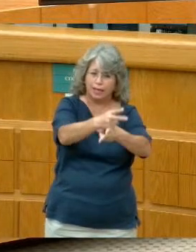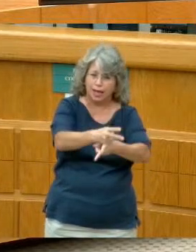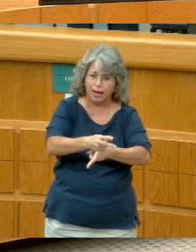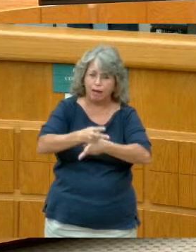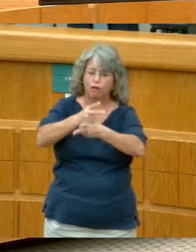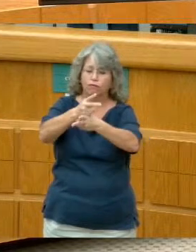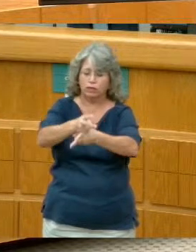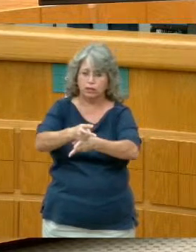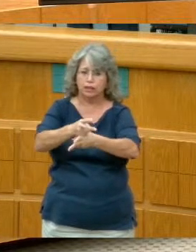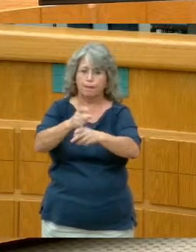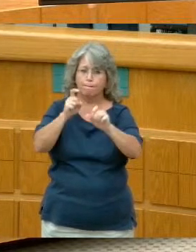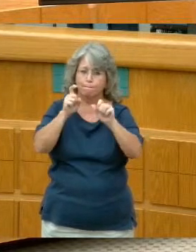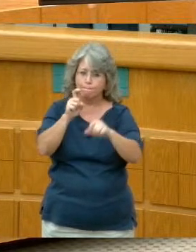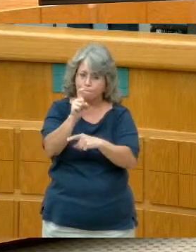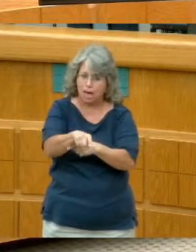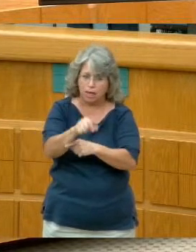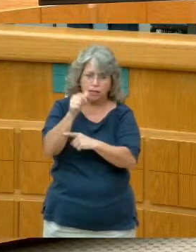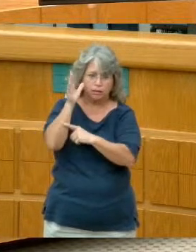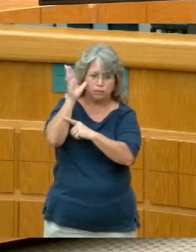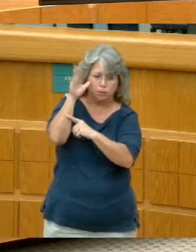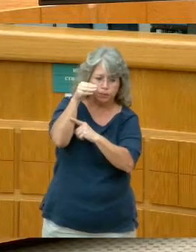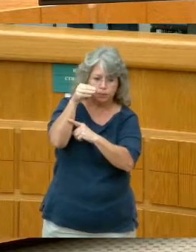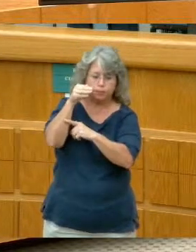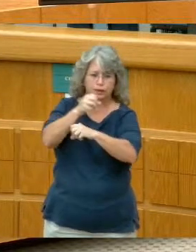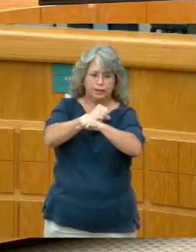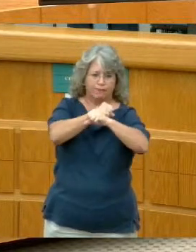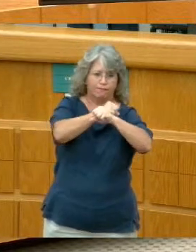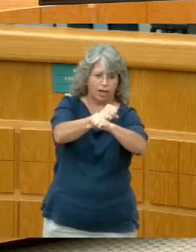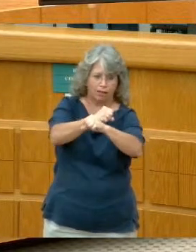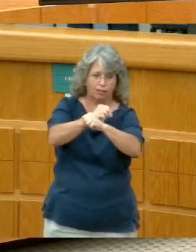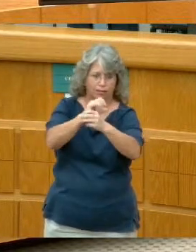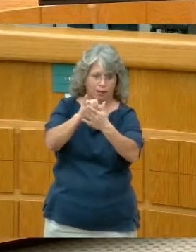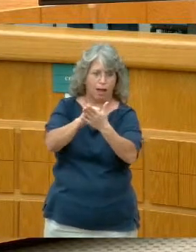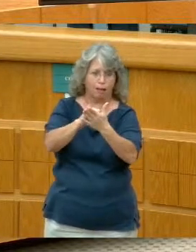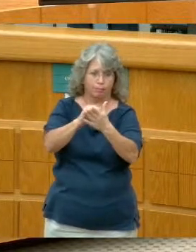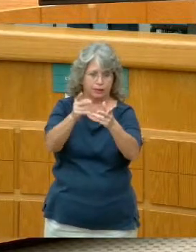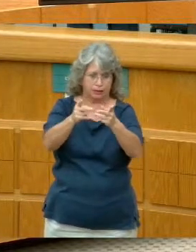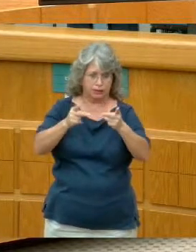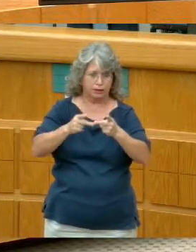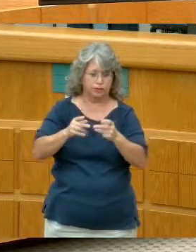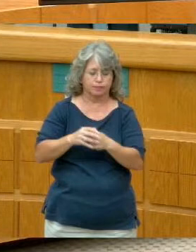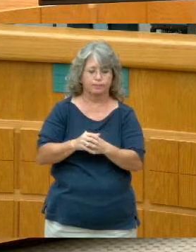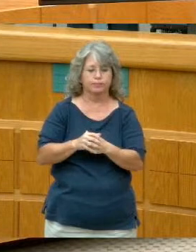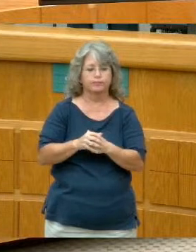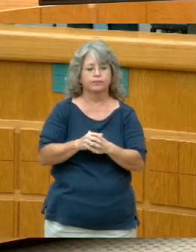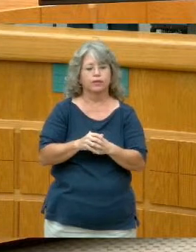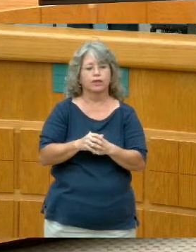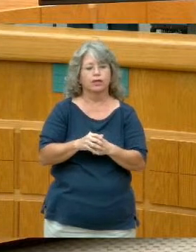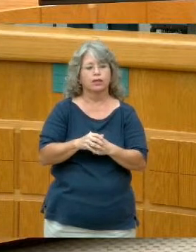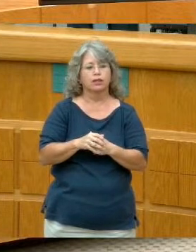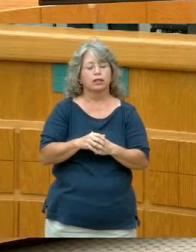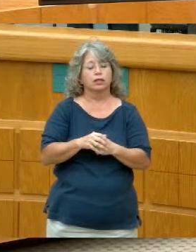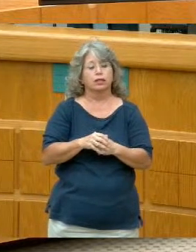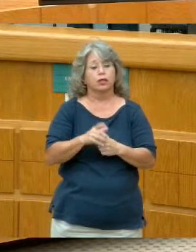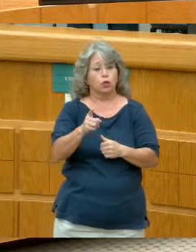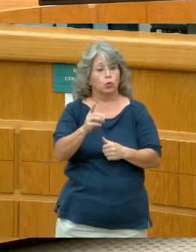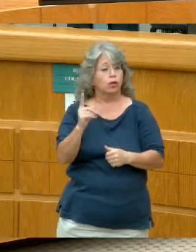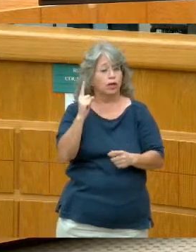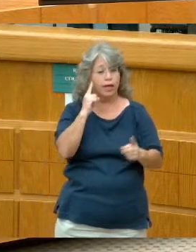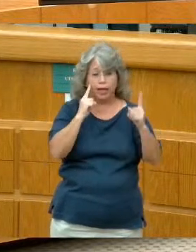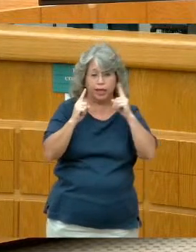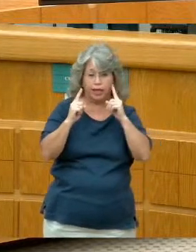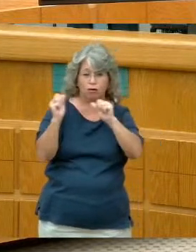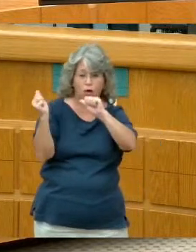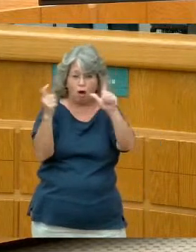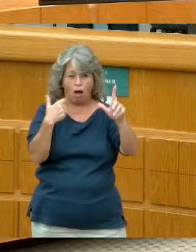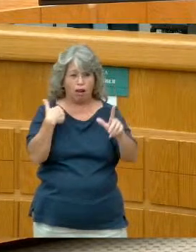and vigorously defend this line that we have now drawn for ourselves. And so you're going to hear all of